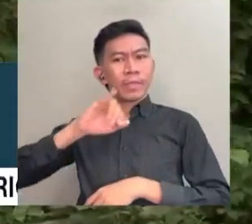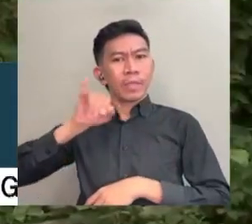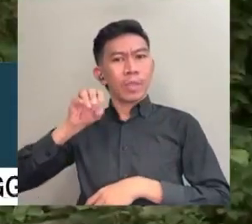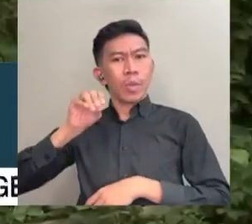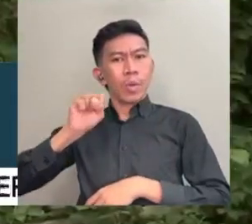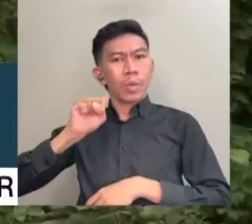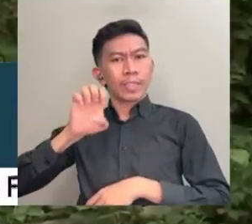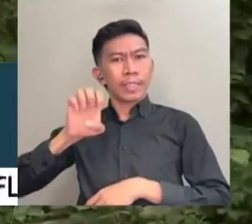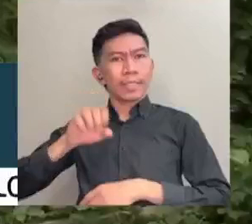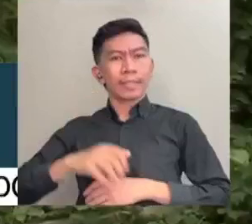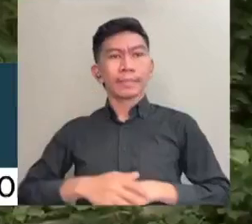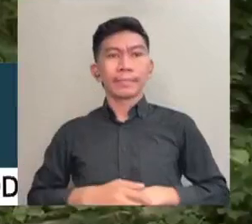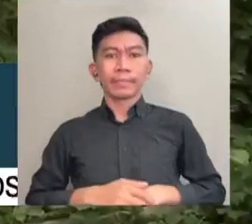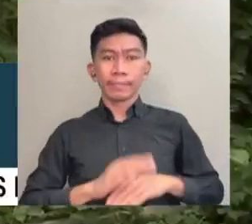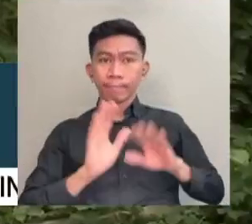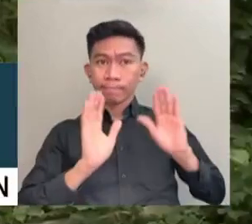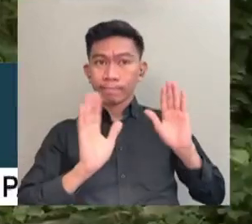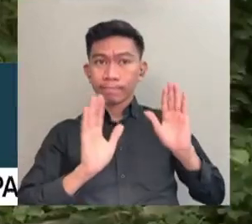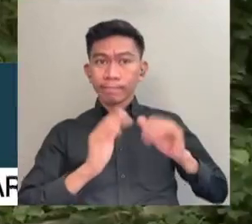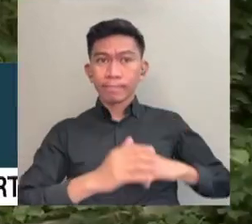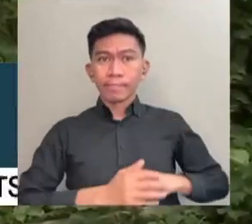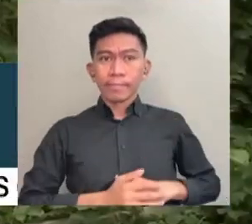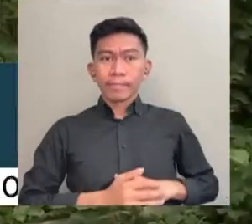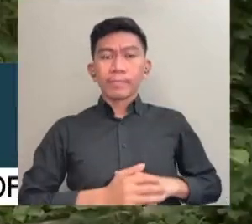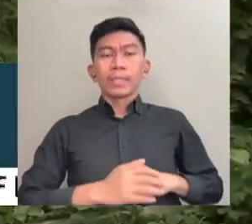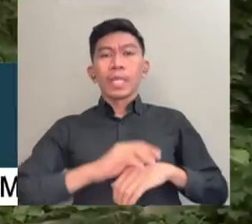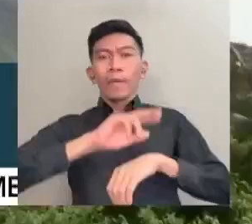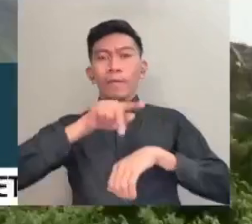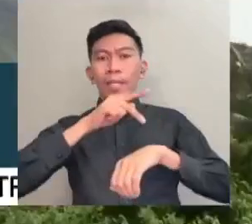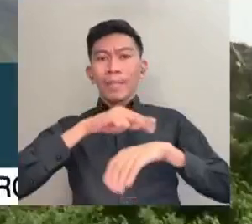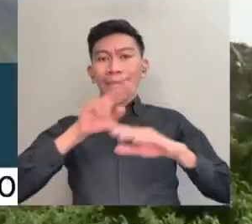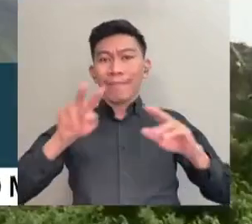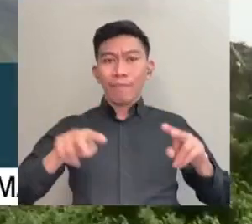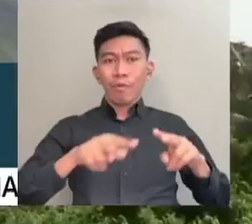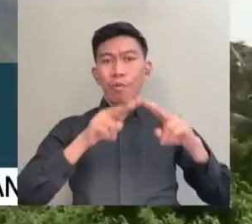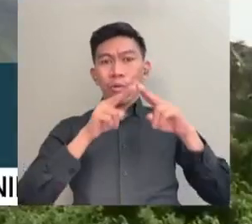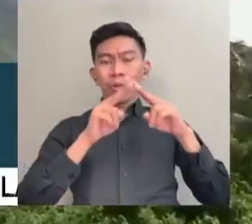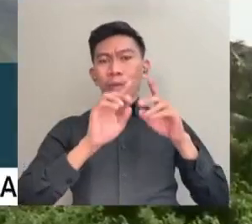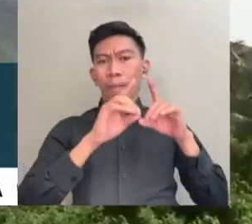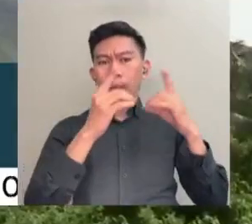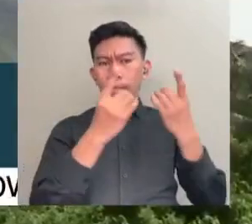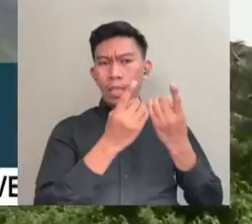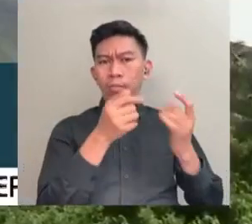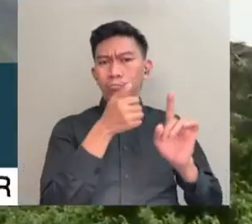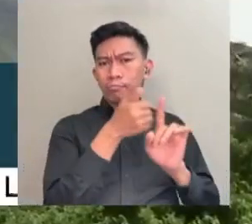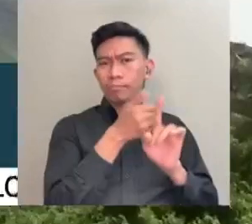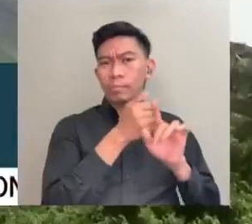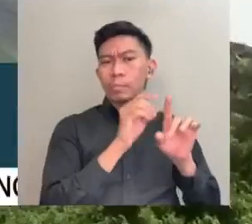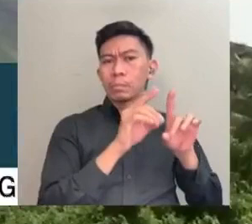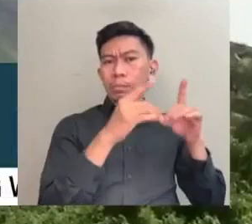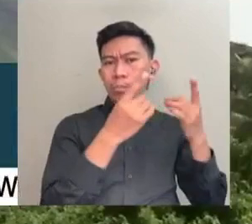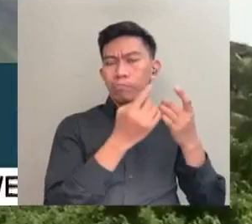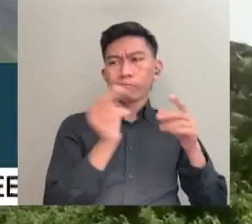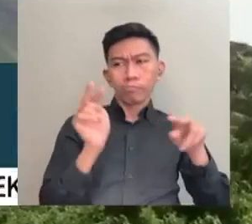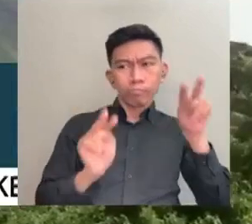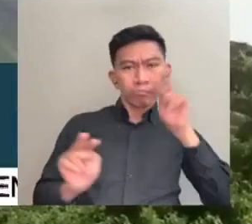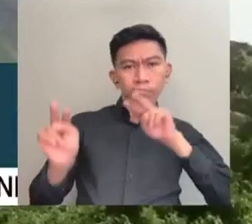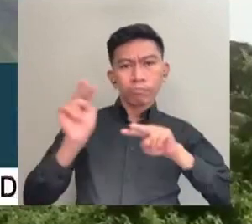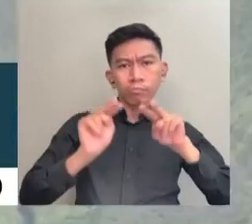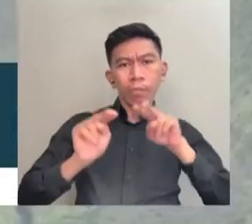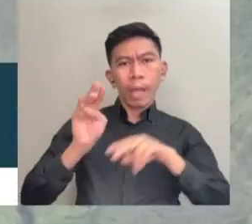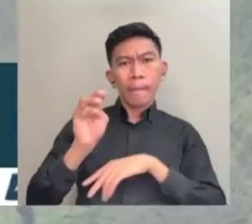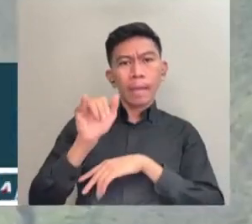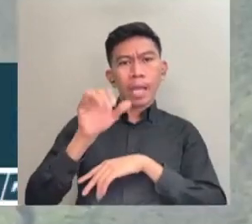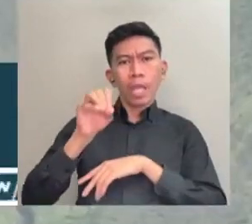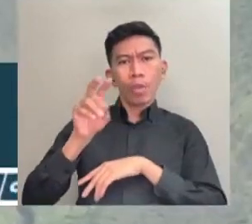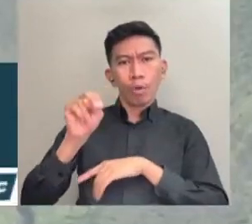Hi, Sandy. The Philippine Institute of Volcanology and Seismology is closely monitoring the activity of Mayon Volcano. For the past 24